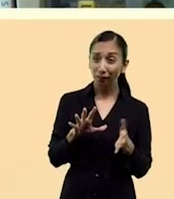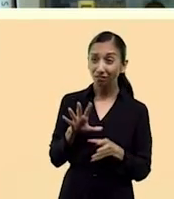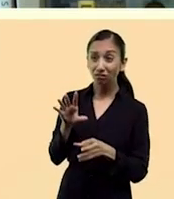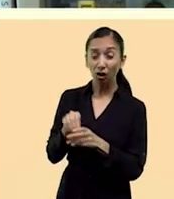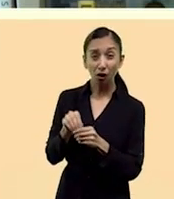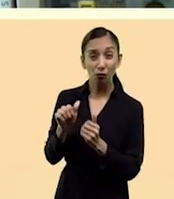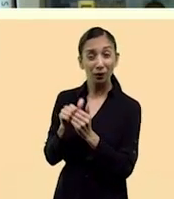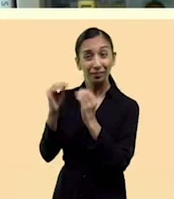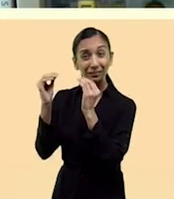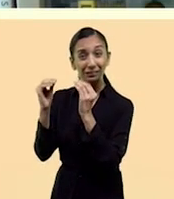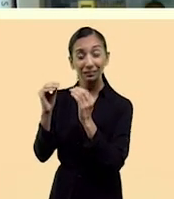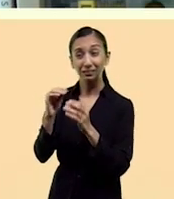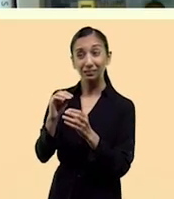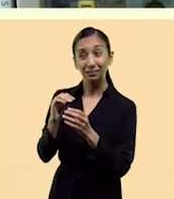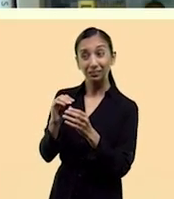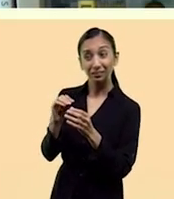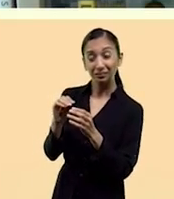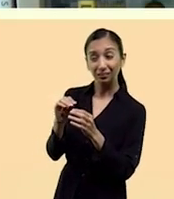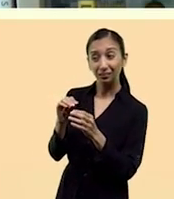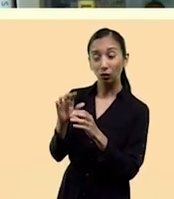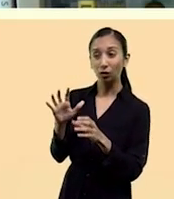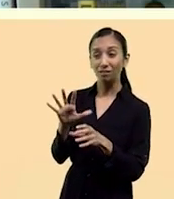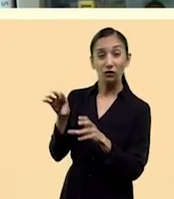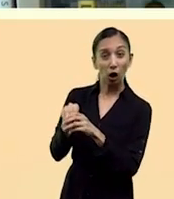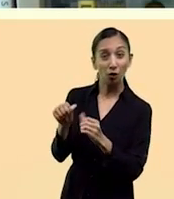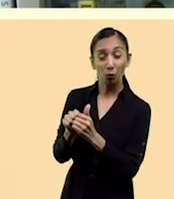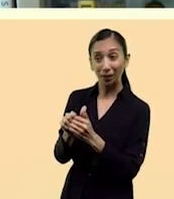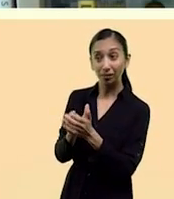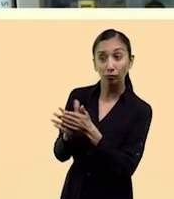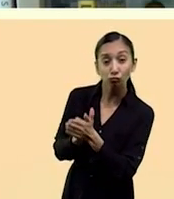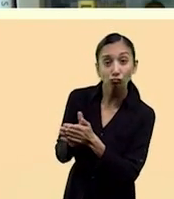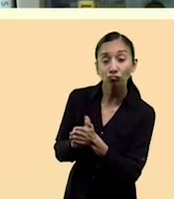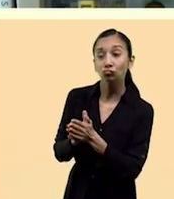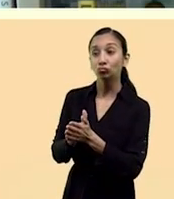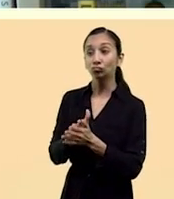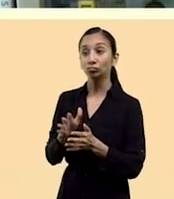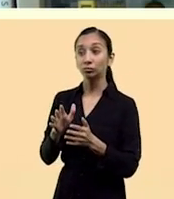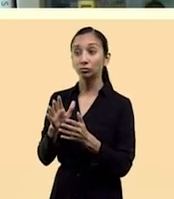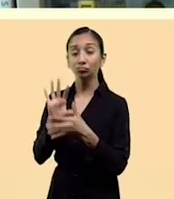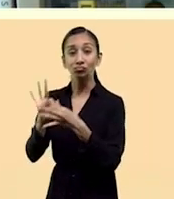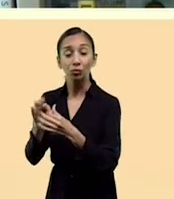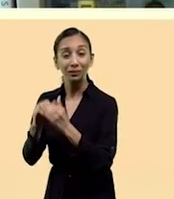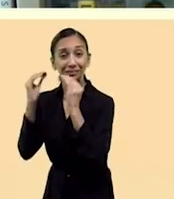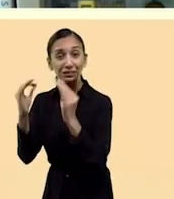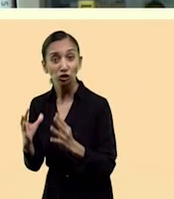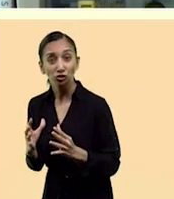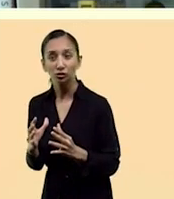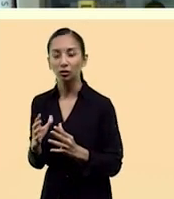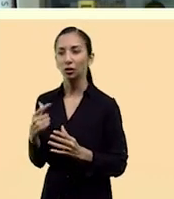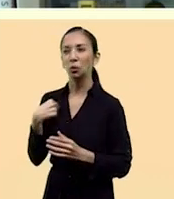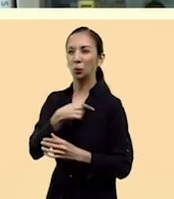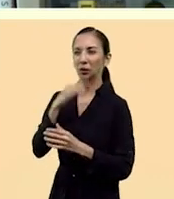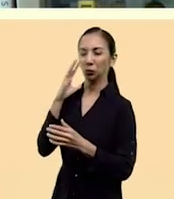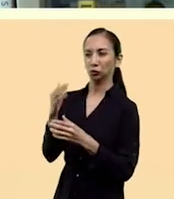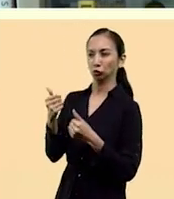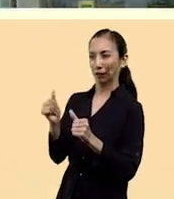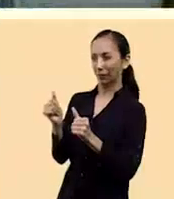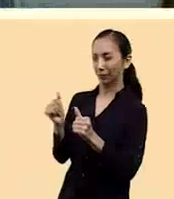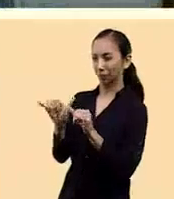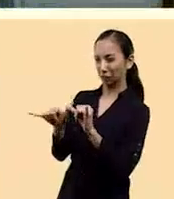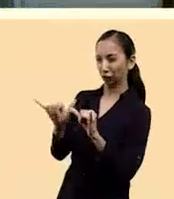growing as individuals and as students? Educators will continue to refine their thinking on this, and we'll share more in the coming weeks as they